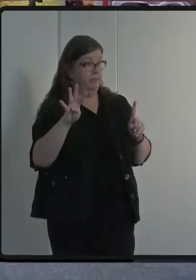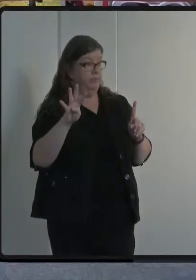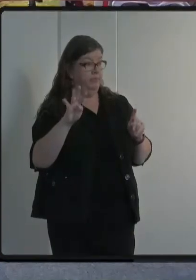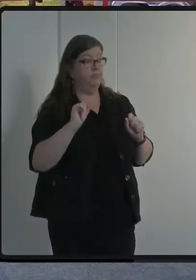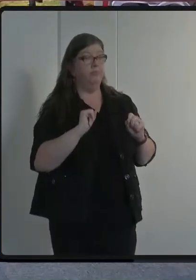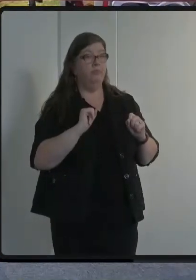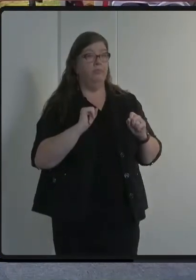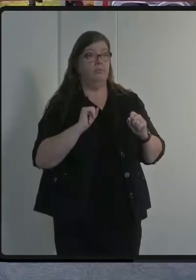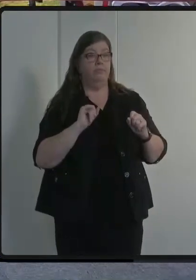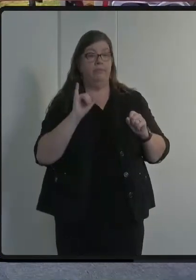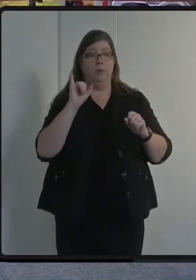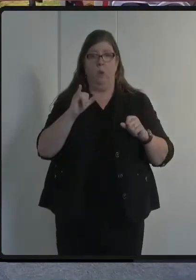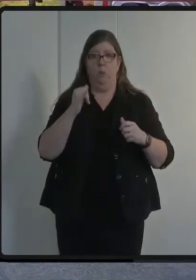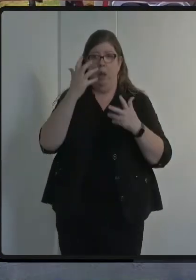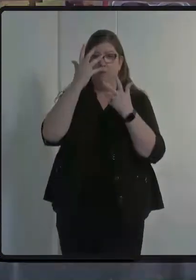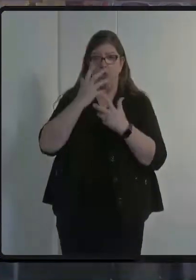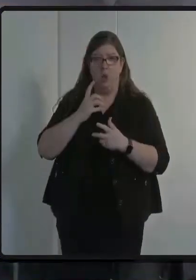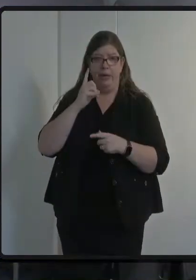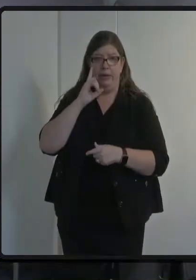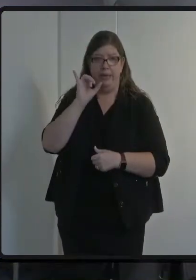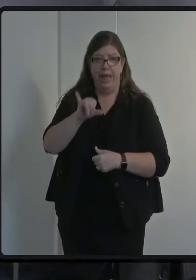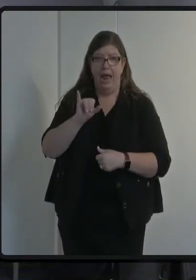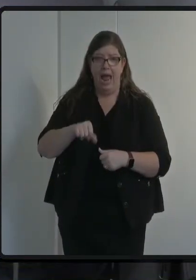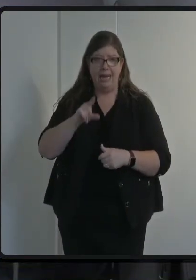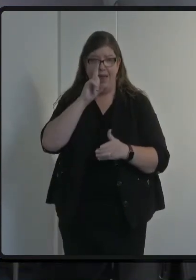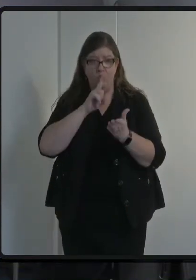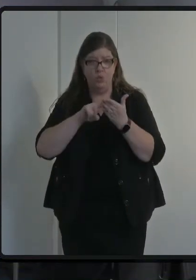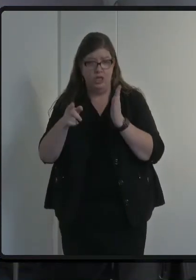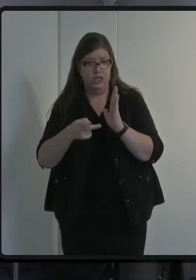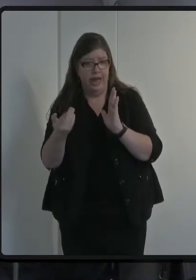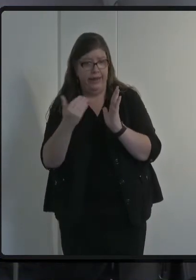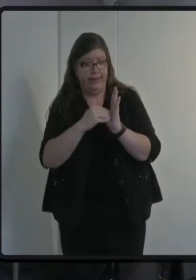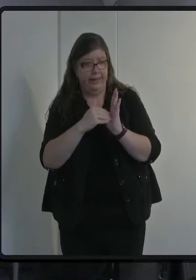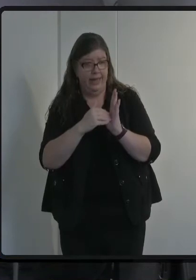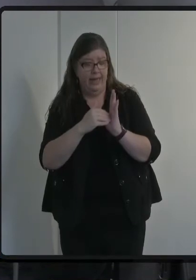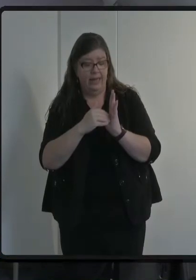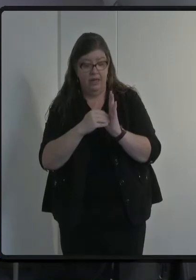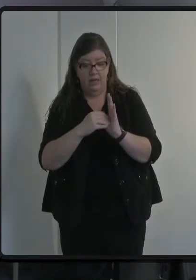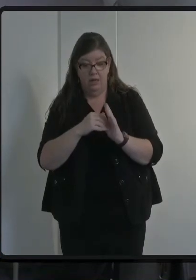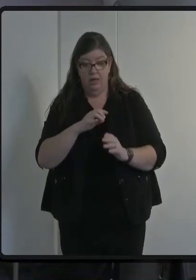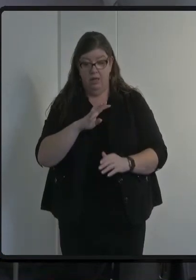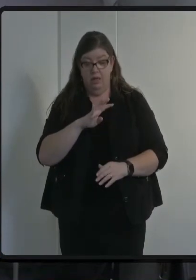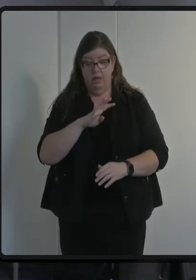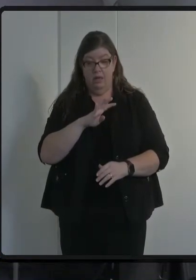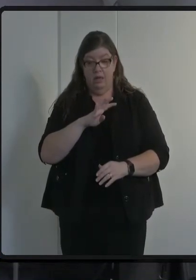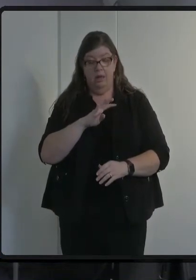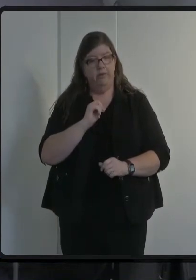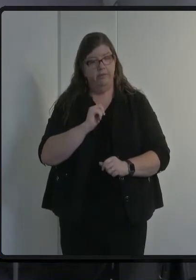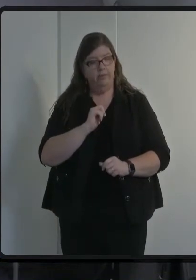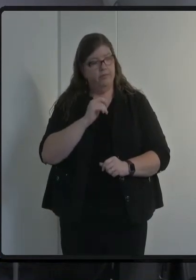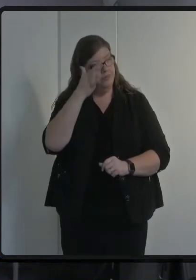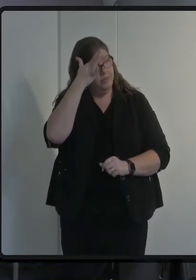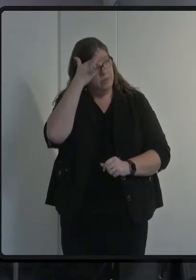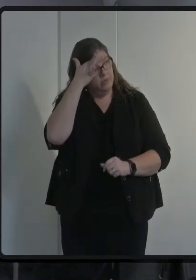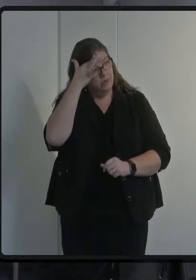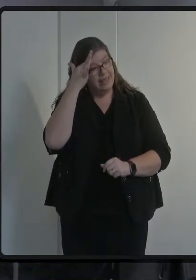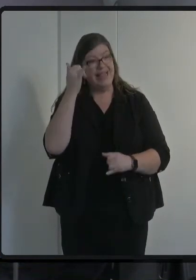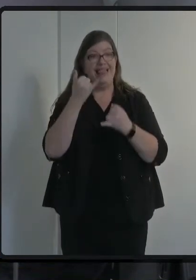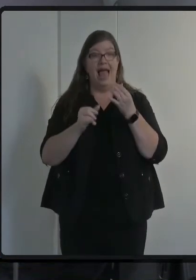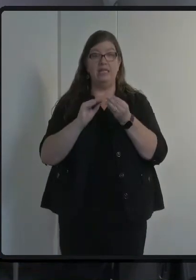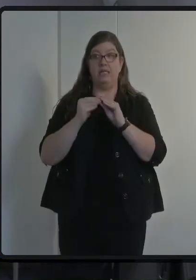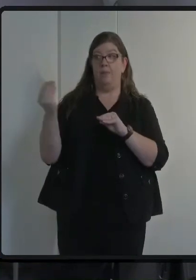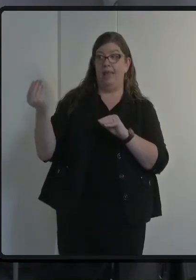Oh, I'm sorry to hear that. I would have to double check. The 40 is the last number that